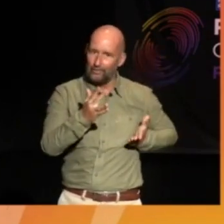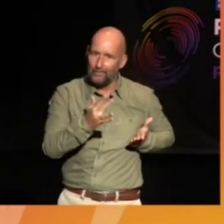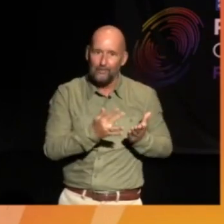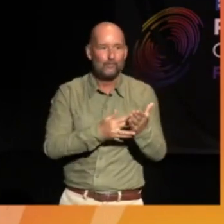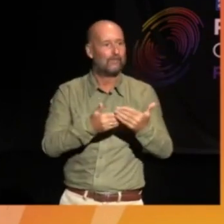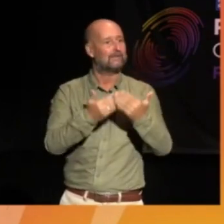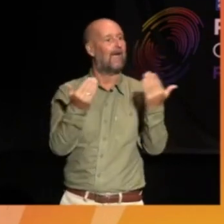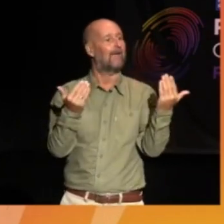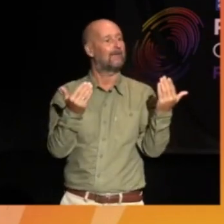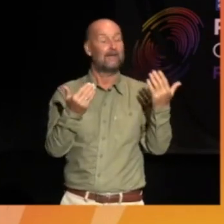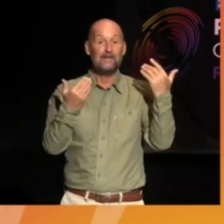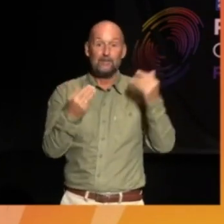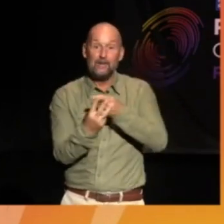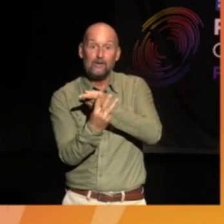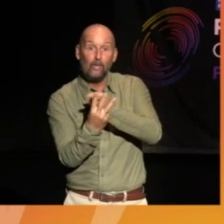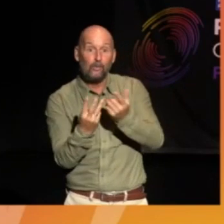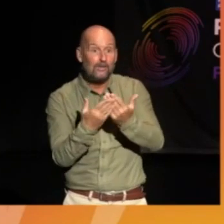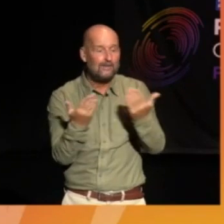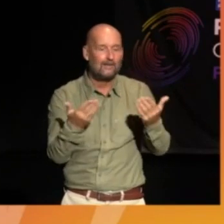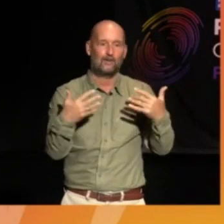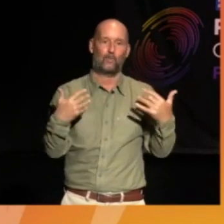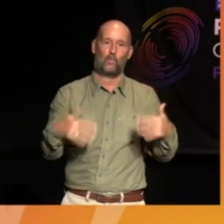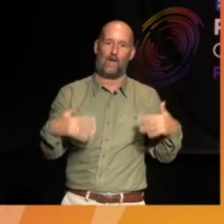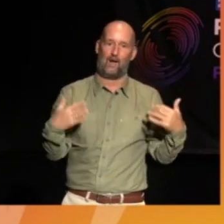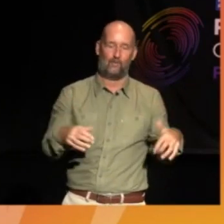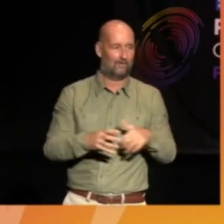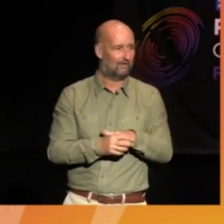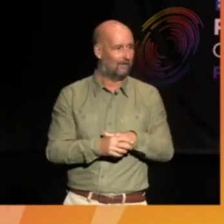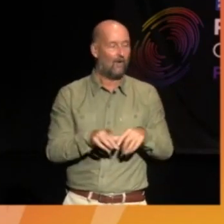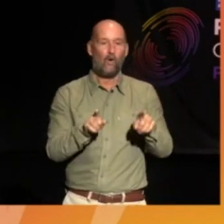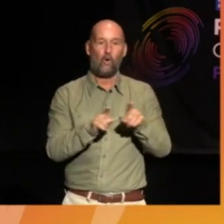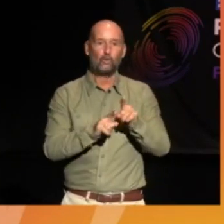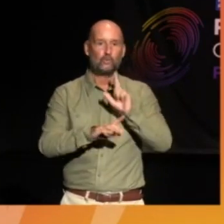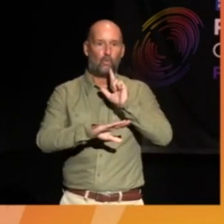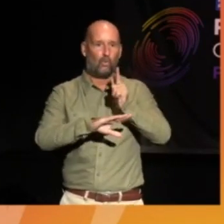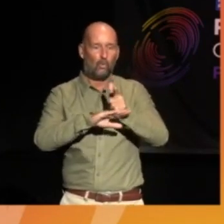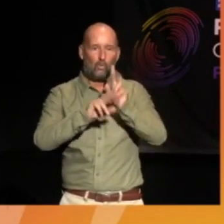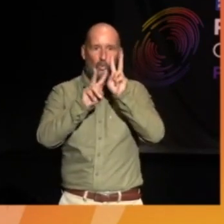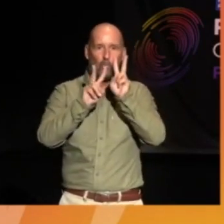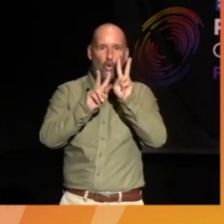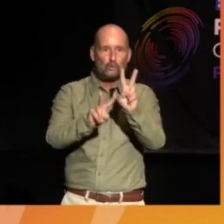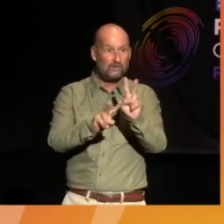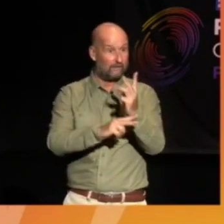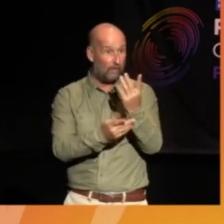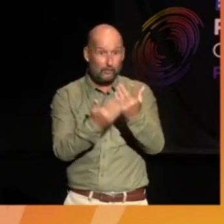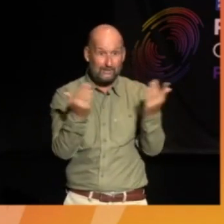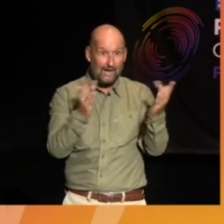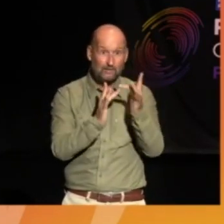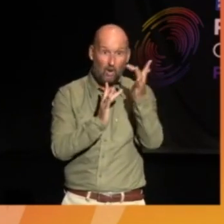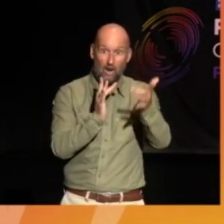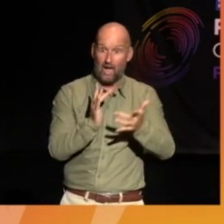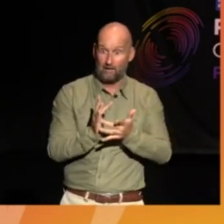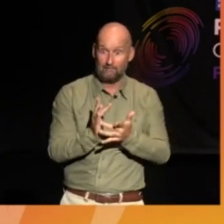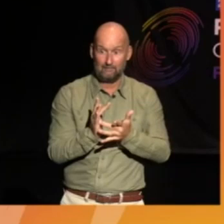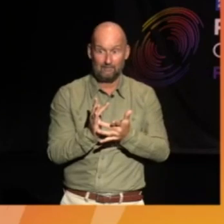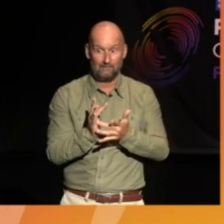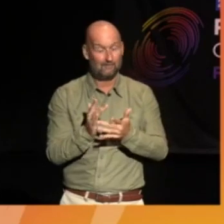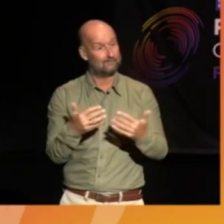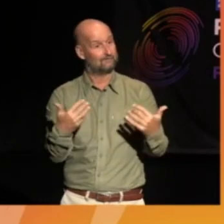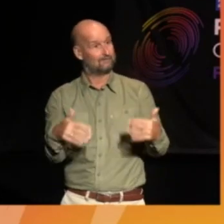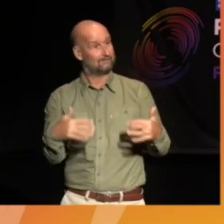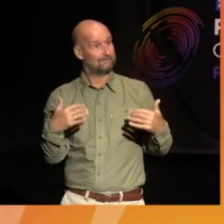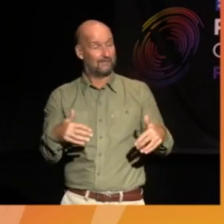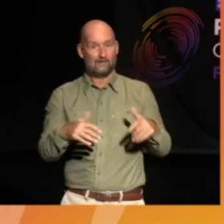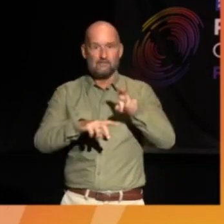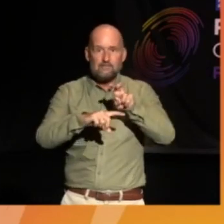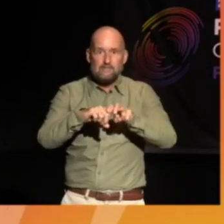who've been here for 3 days, absolutely amazing. We've also got people live streaming in for 3 days. Some of them, never